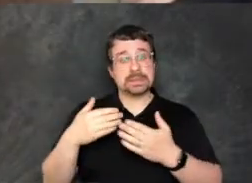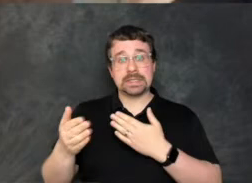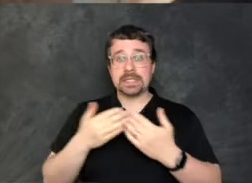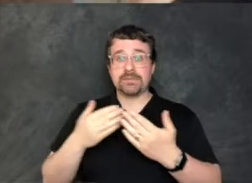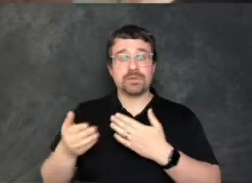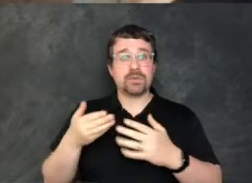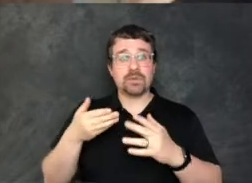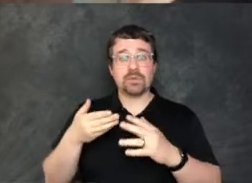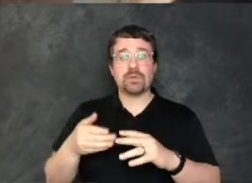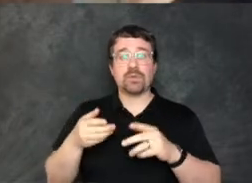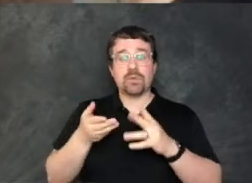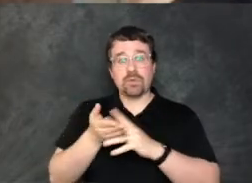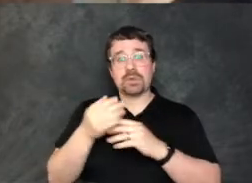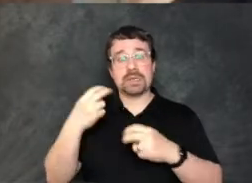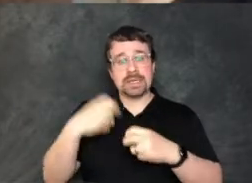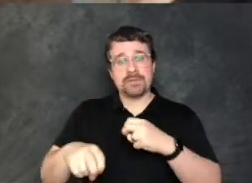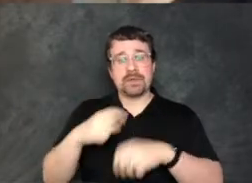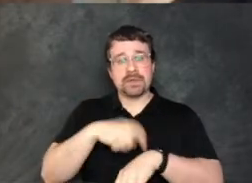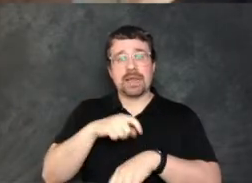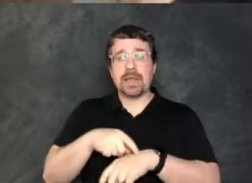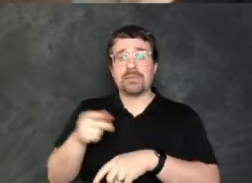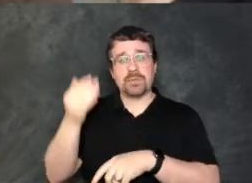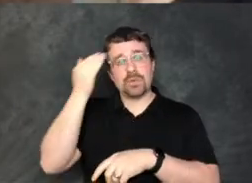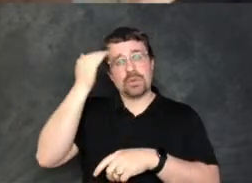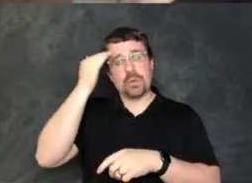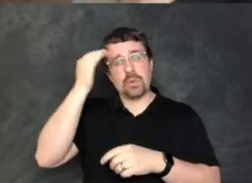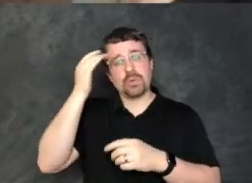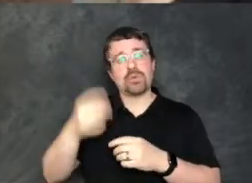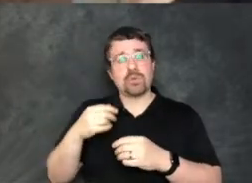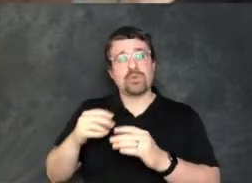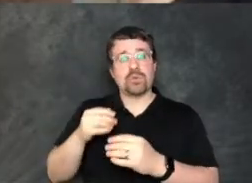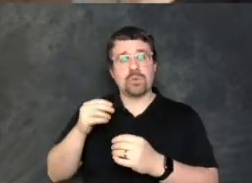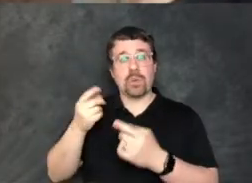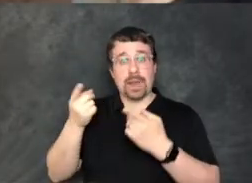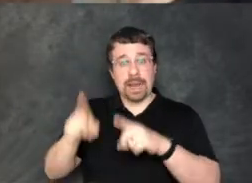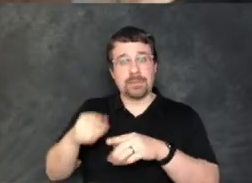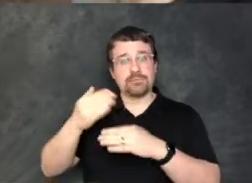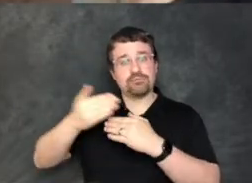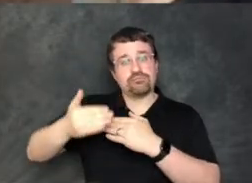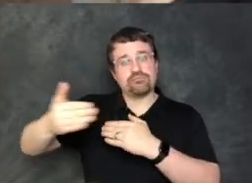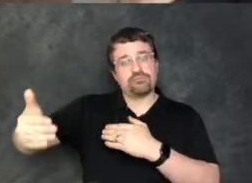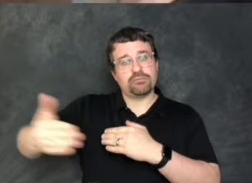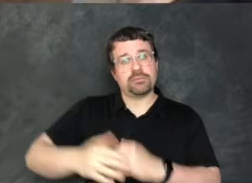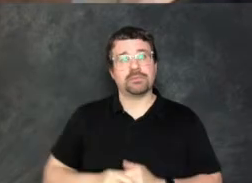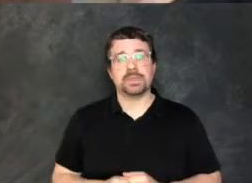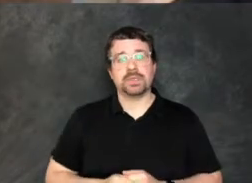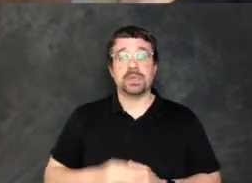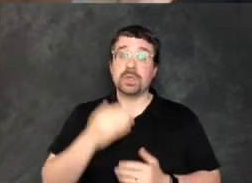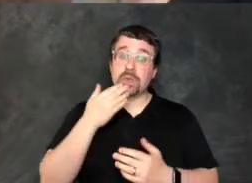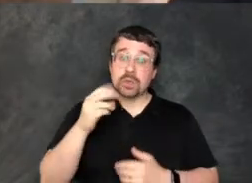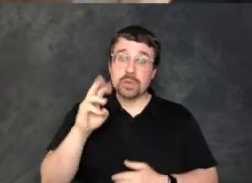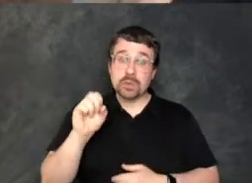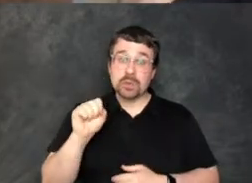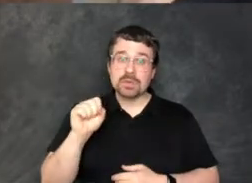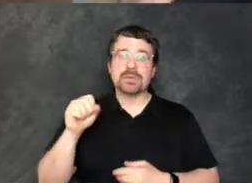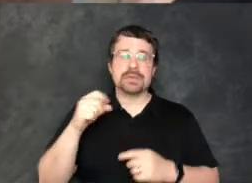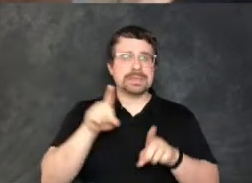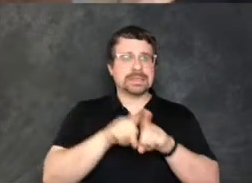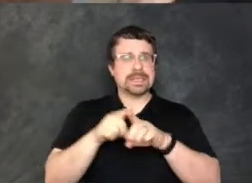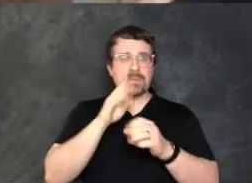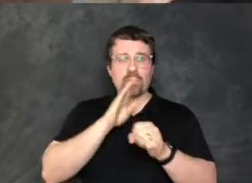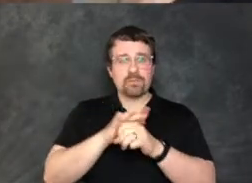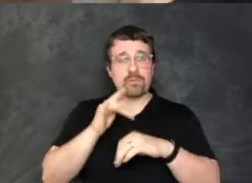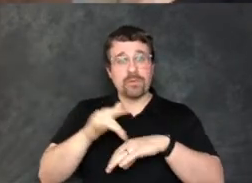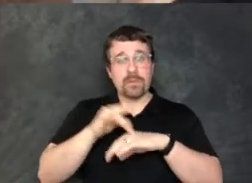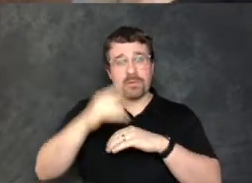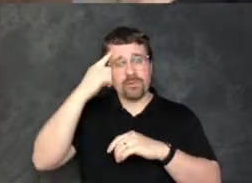God, even through the difficult times that he knows are before them. And the good news is